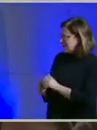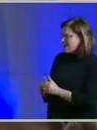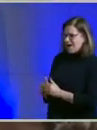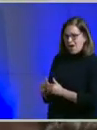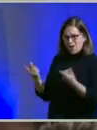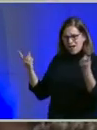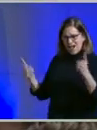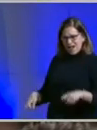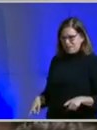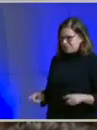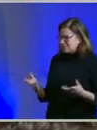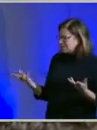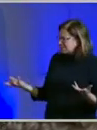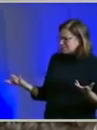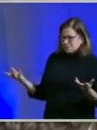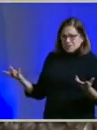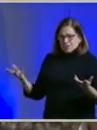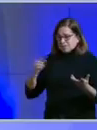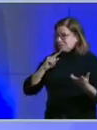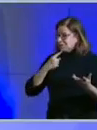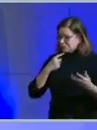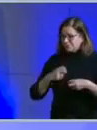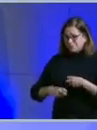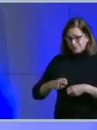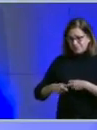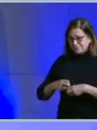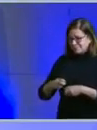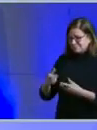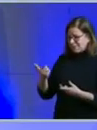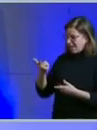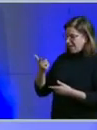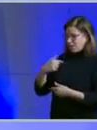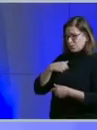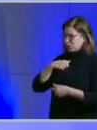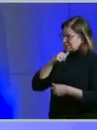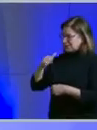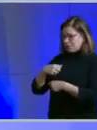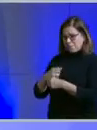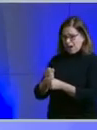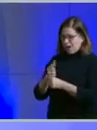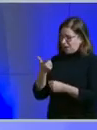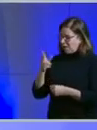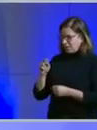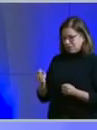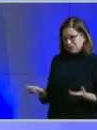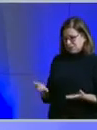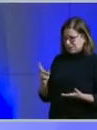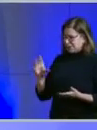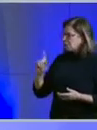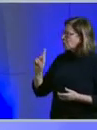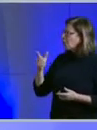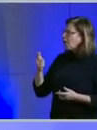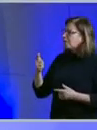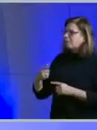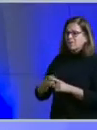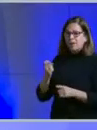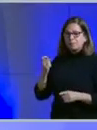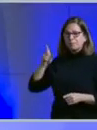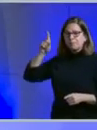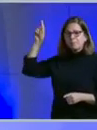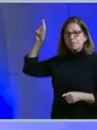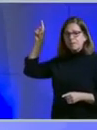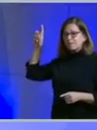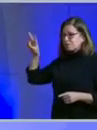We do not manufacture firearms in the District of Columbia. The firearms are coming in largely from Virginia